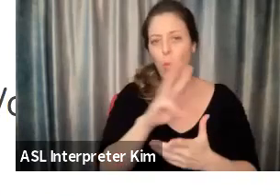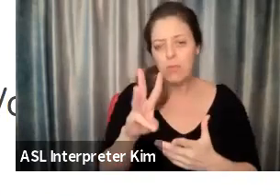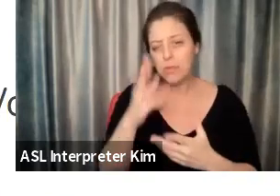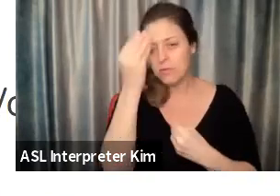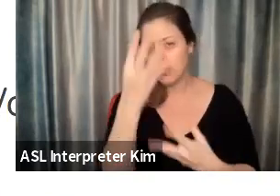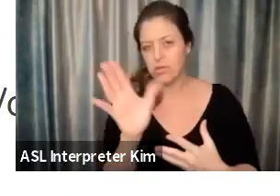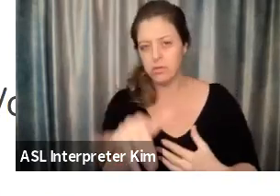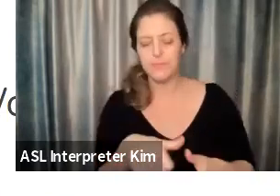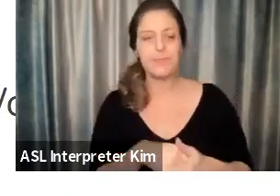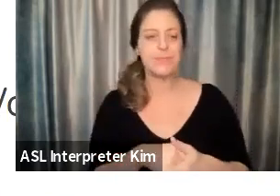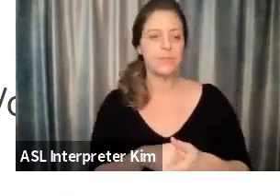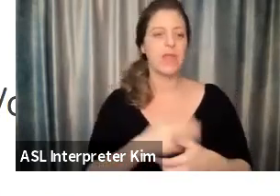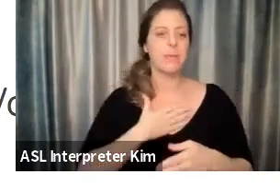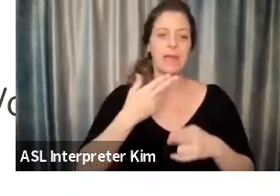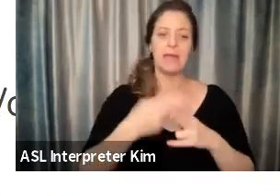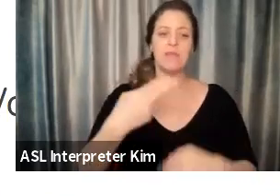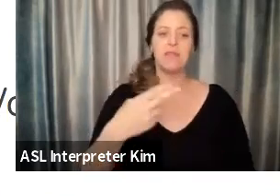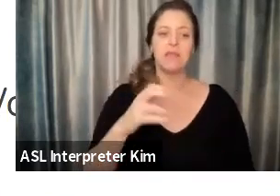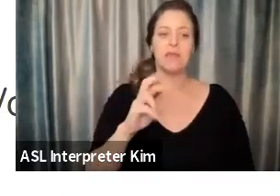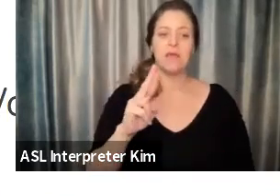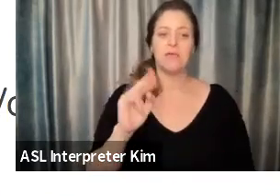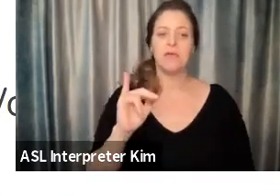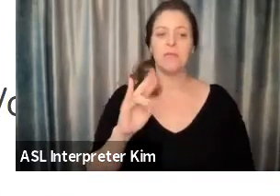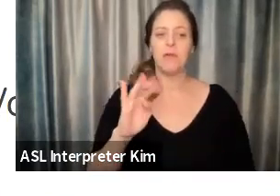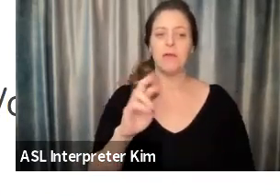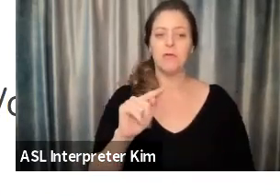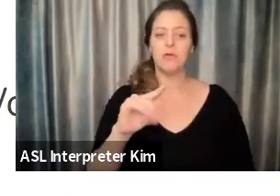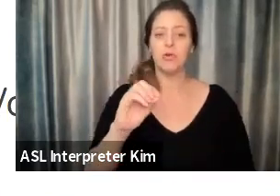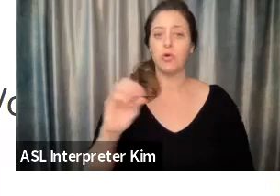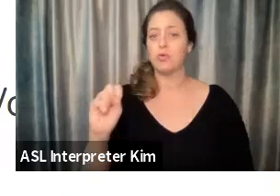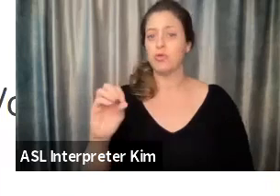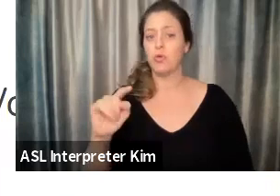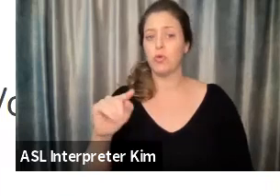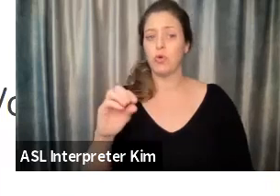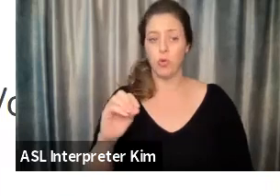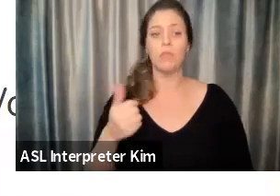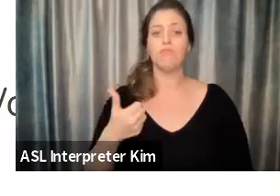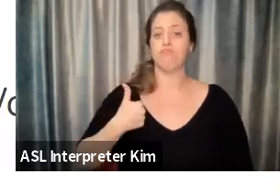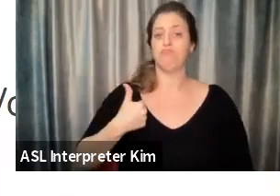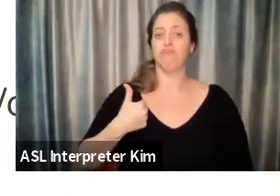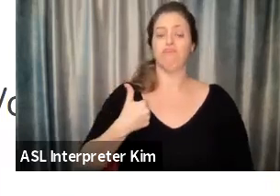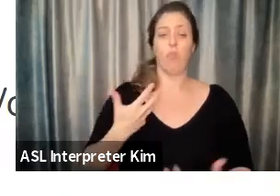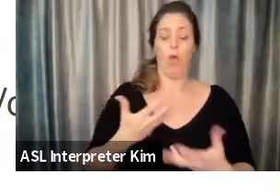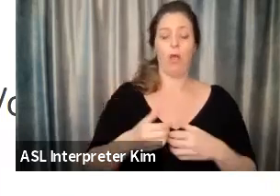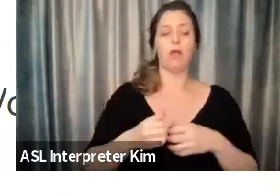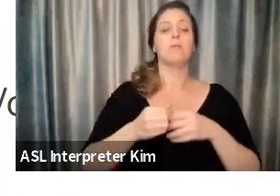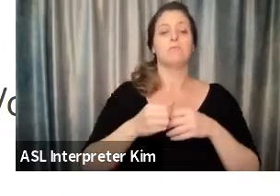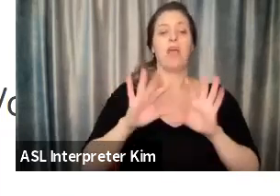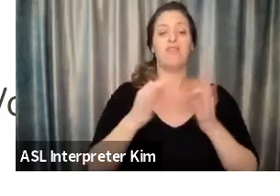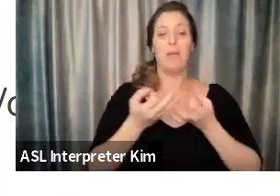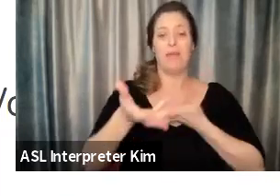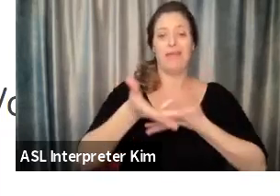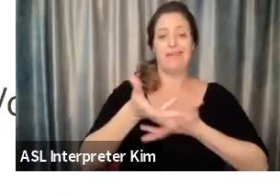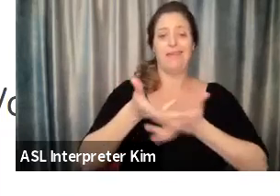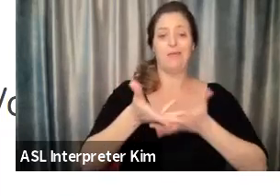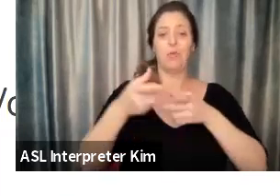My name is Heriberto Soto. I work in Student Services as a Family Engagement Coordinator. If you have questions, please, you can